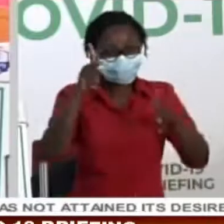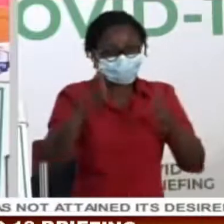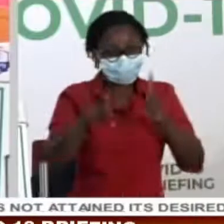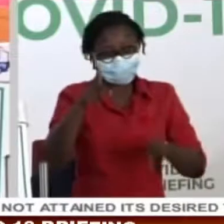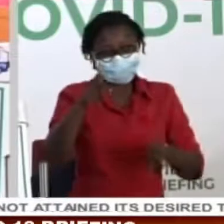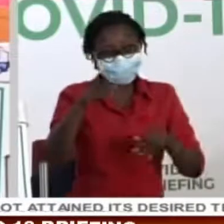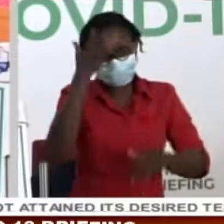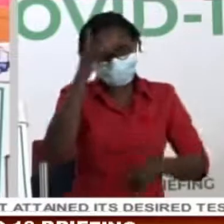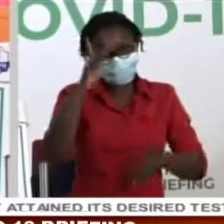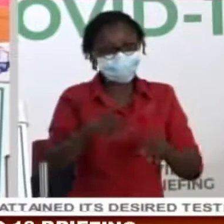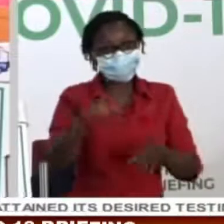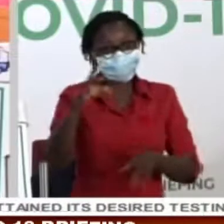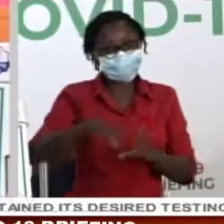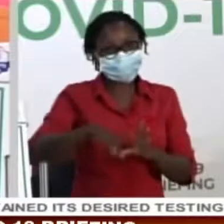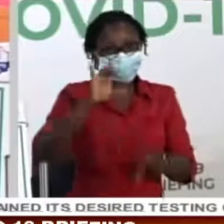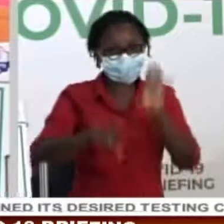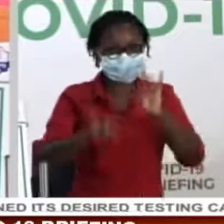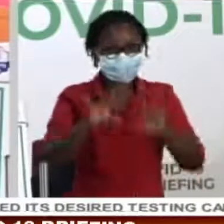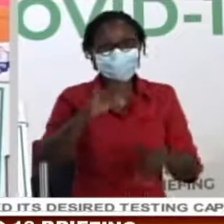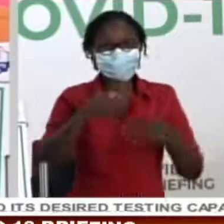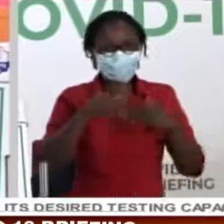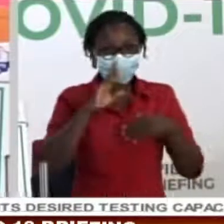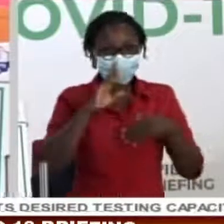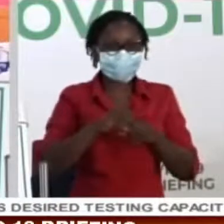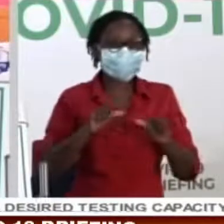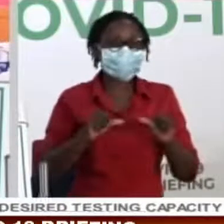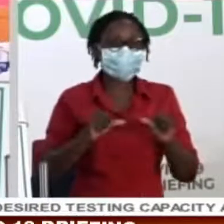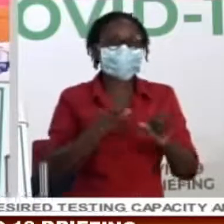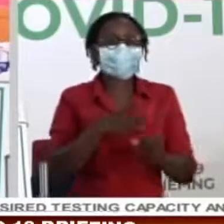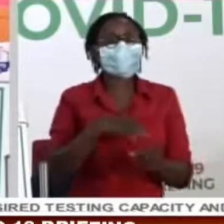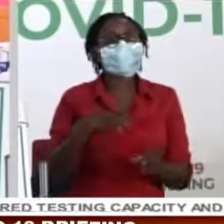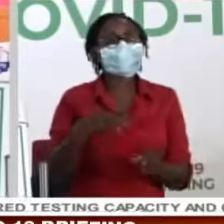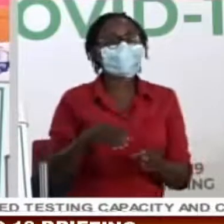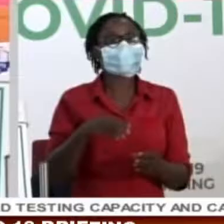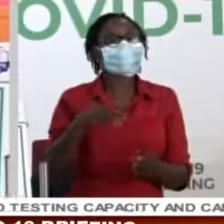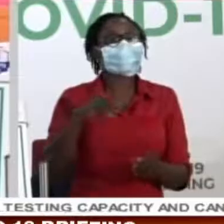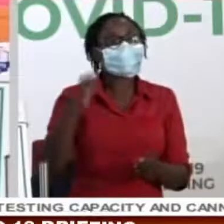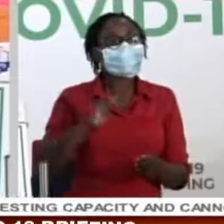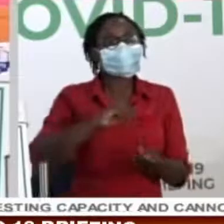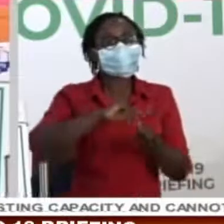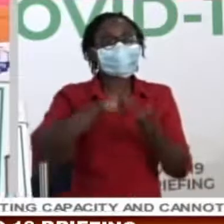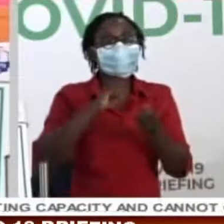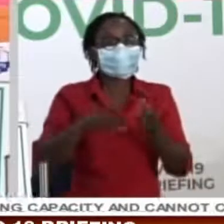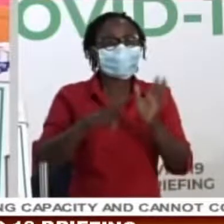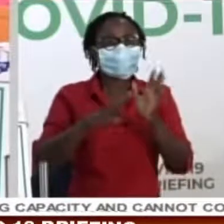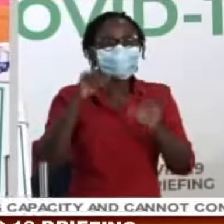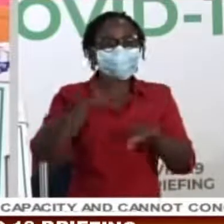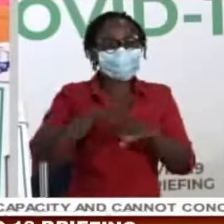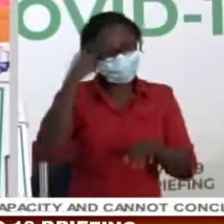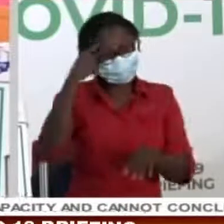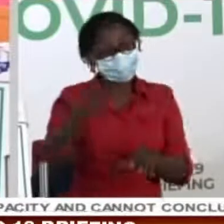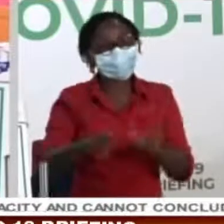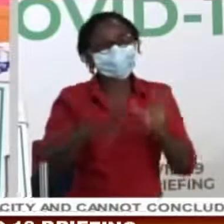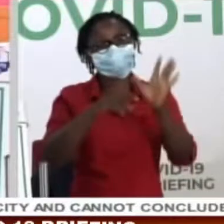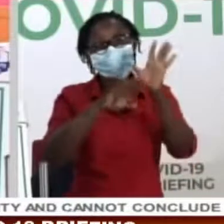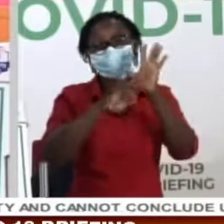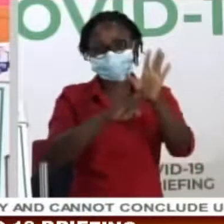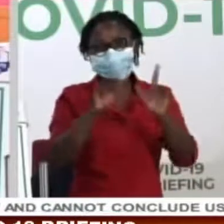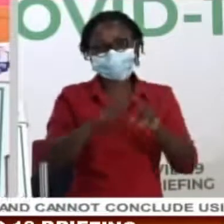testing, and in particular, the issue of turnaround time for testing, which were all